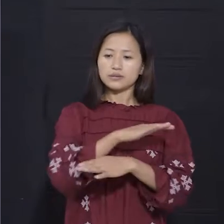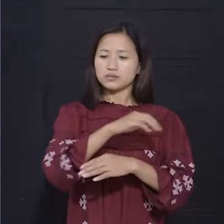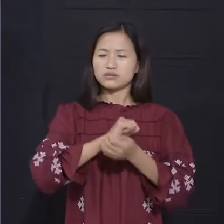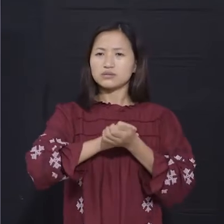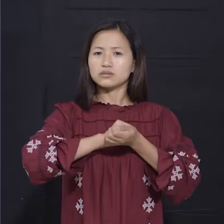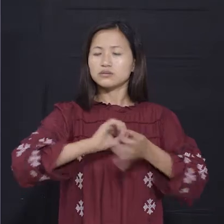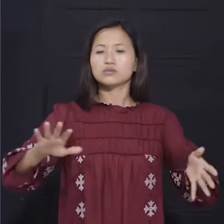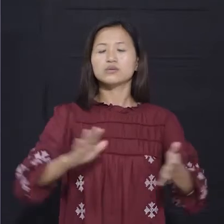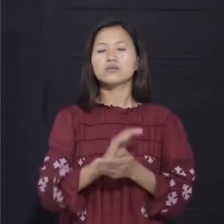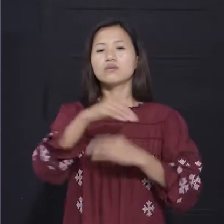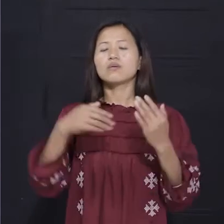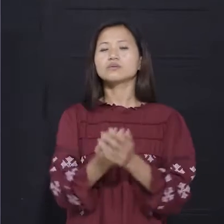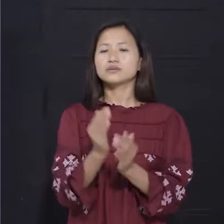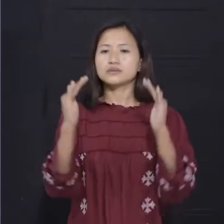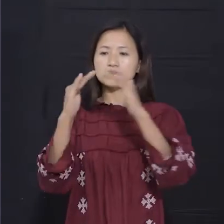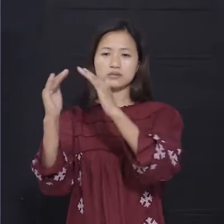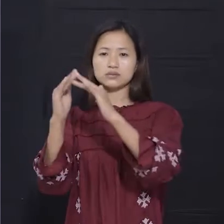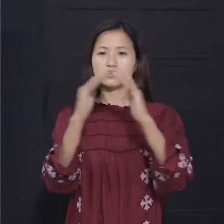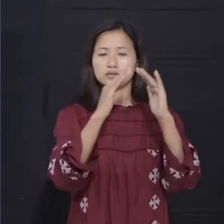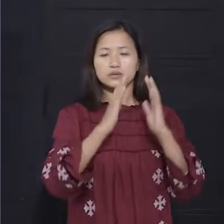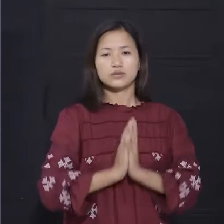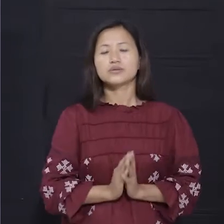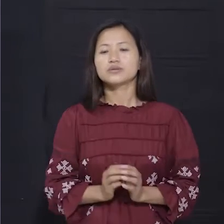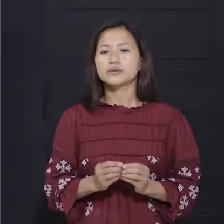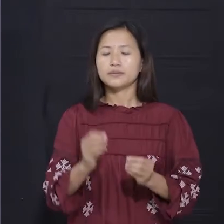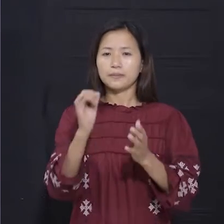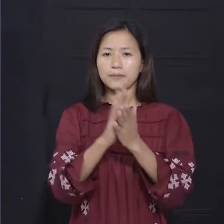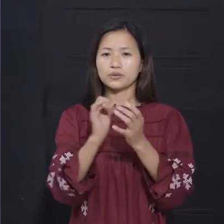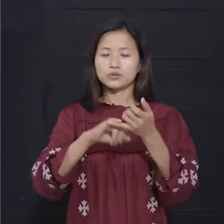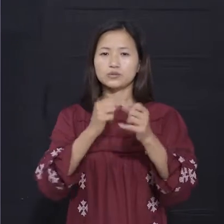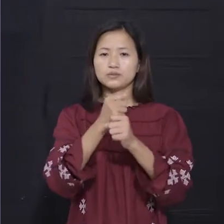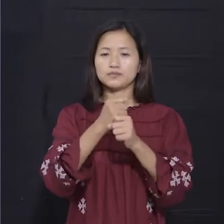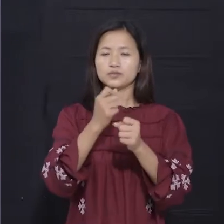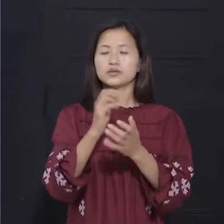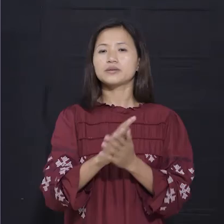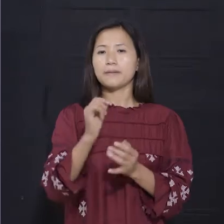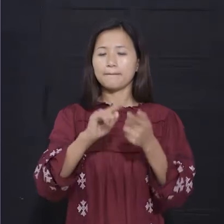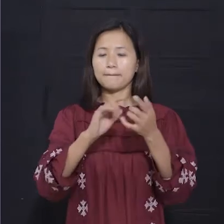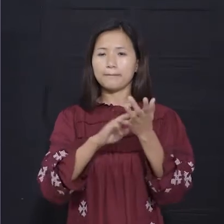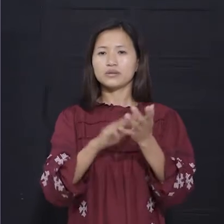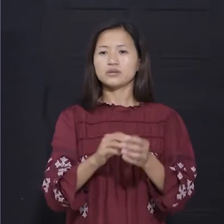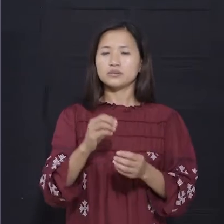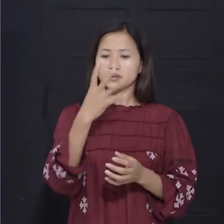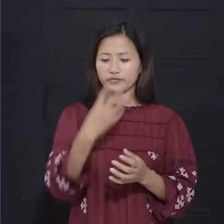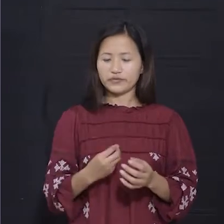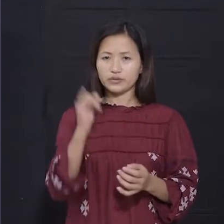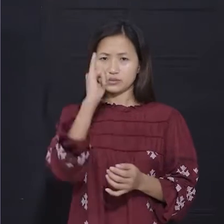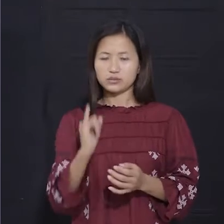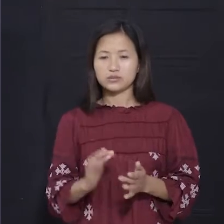Empire. So when they did that, the Gupta Empire became so weak, and slowly and slowly